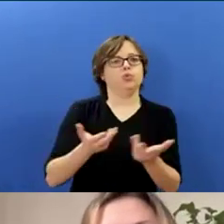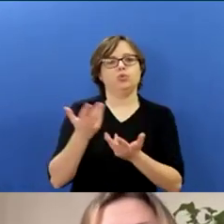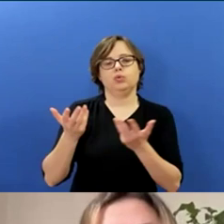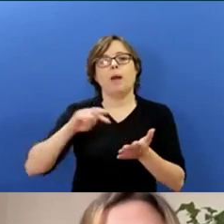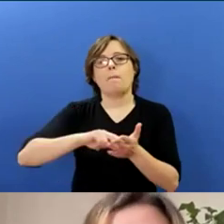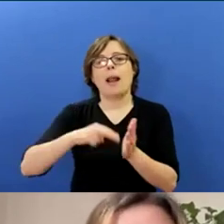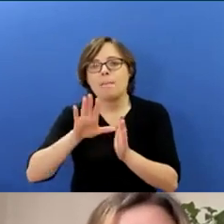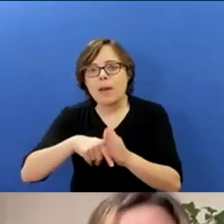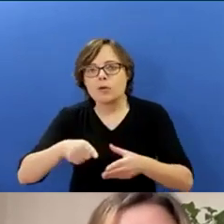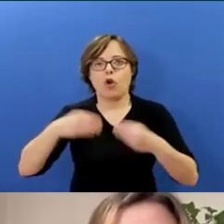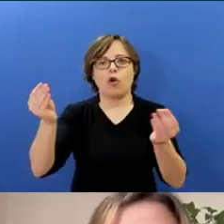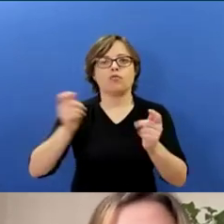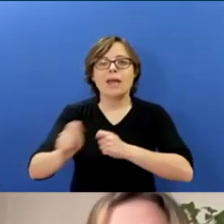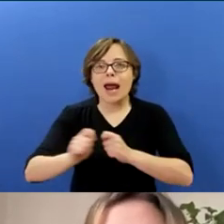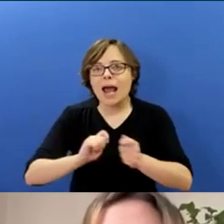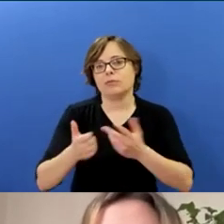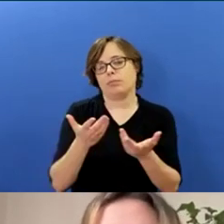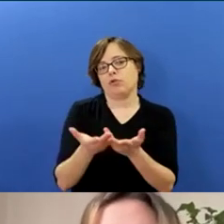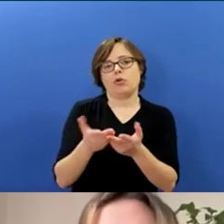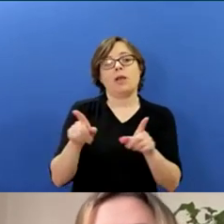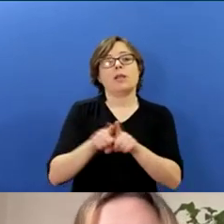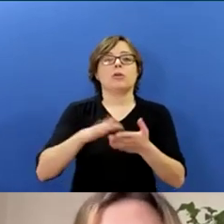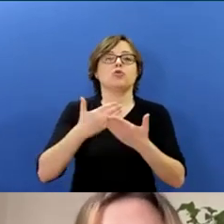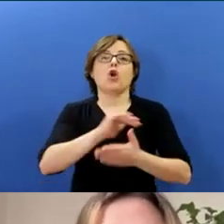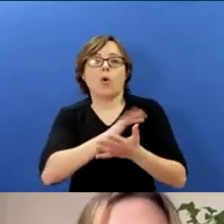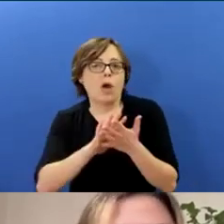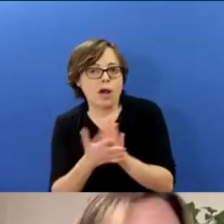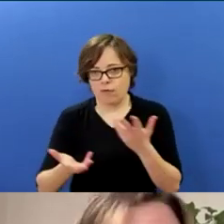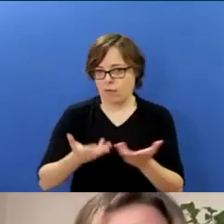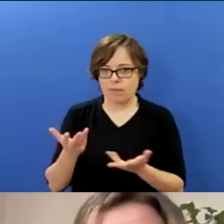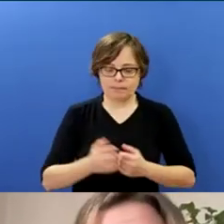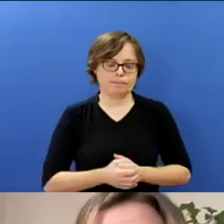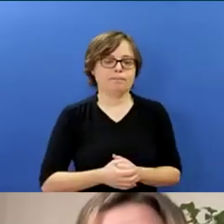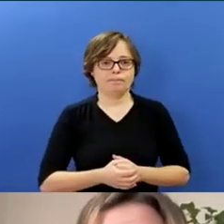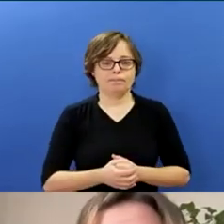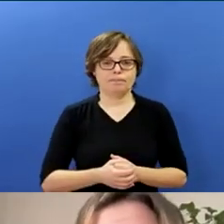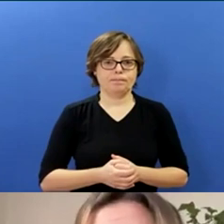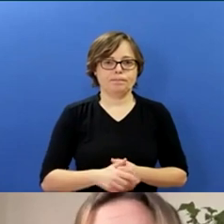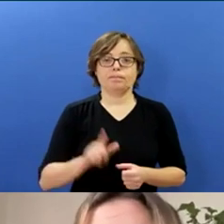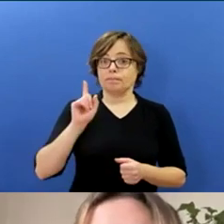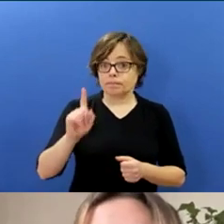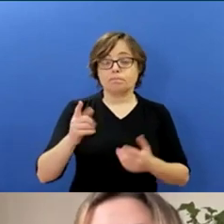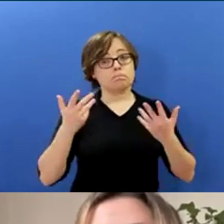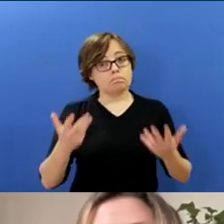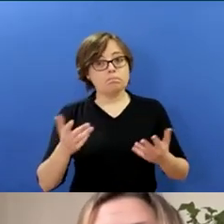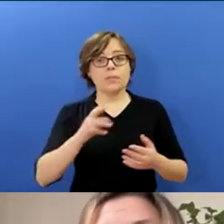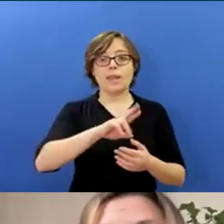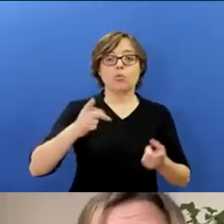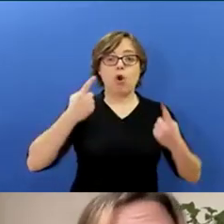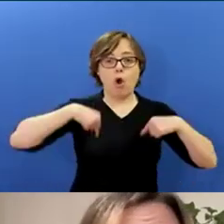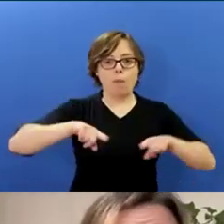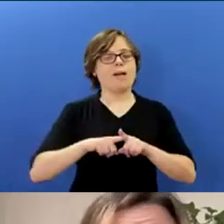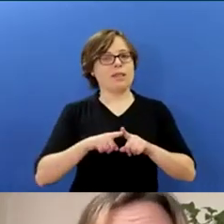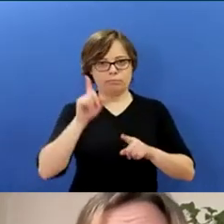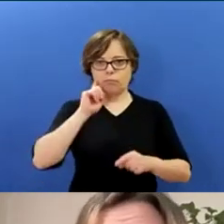Now, while some citizens are actually very proud to vote and to do so up to